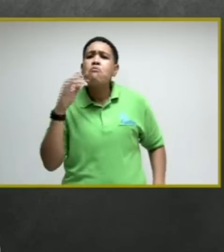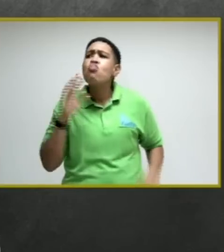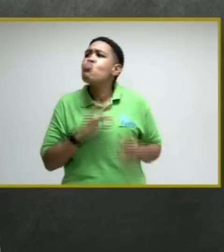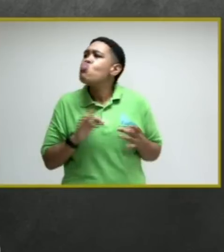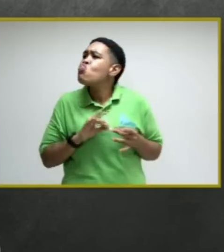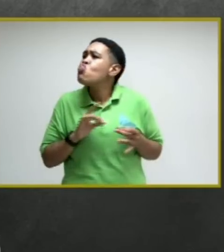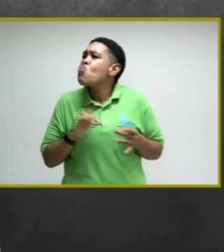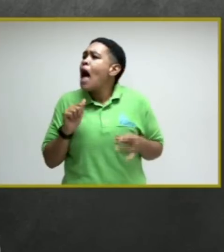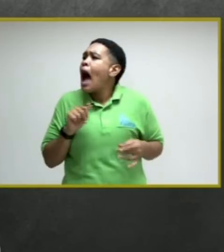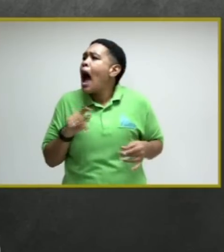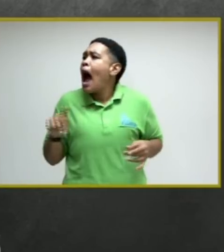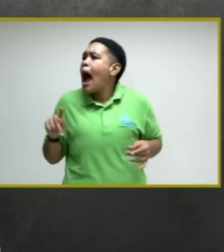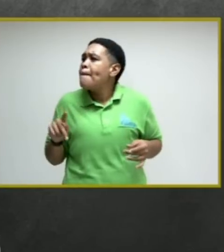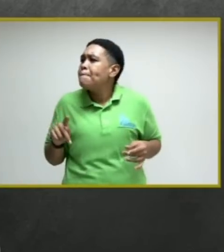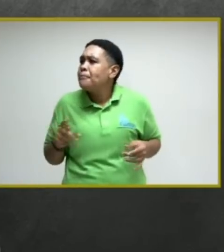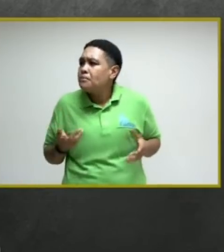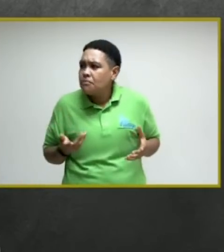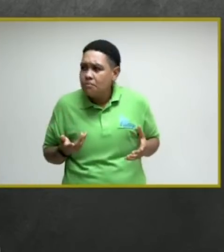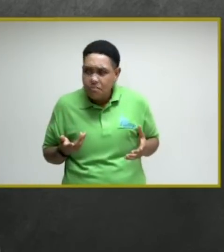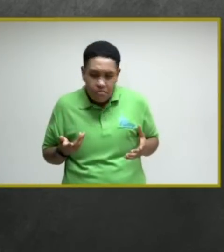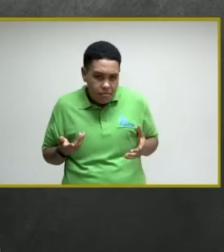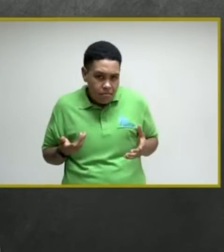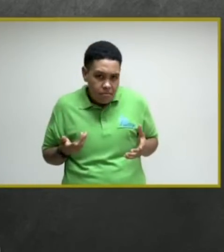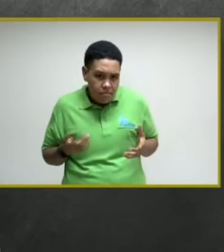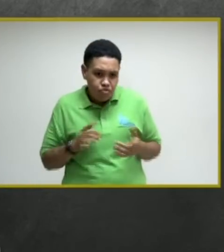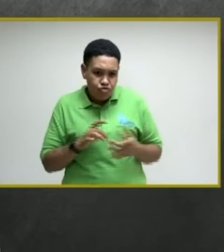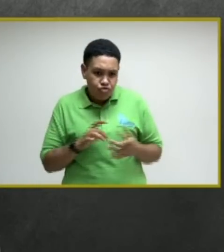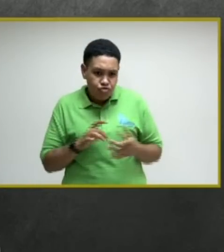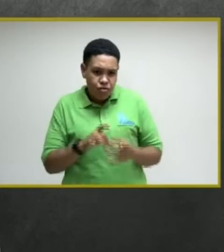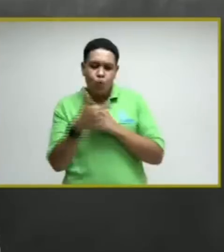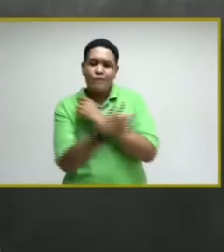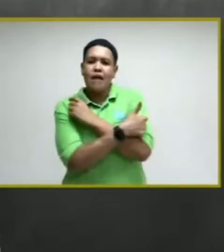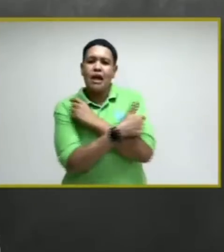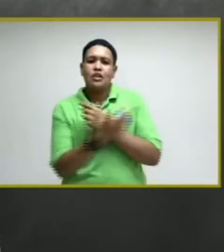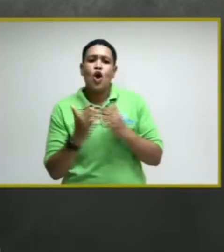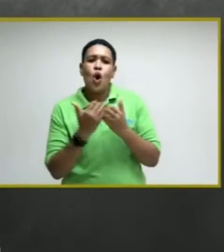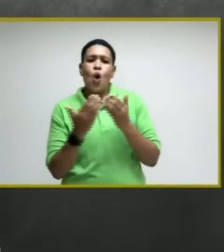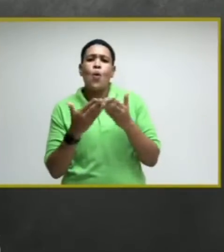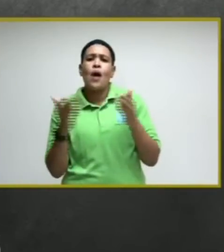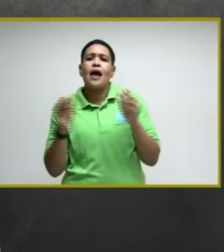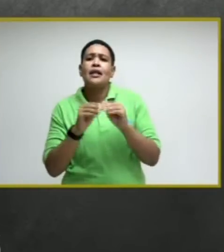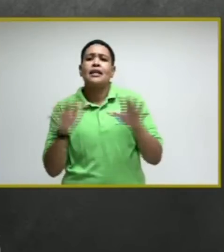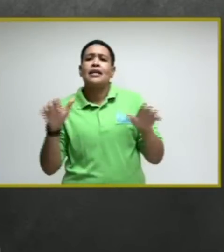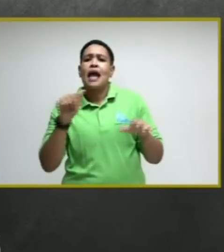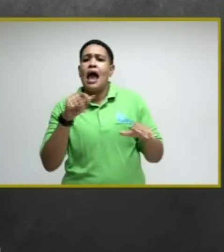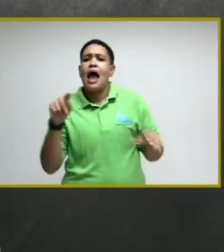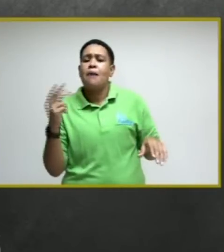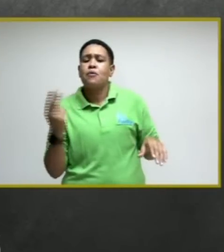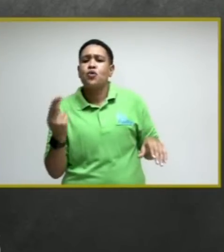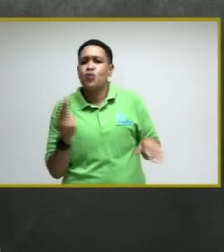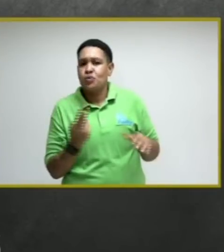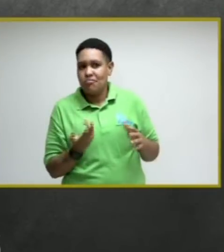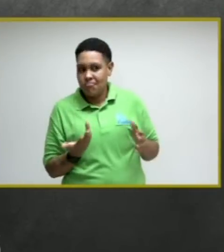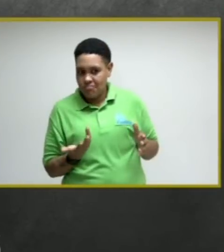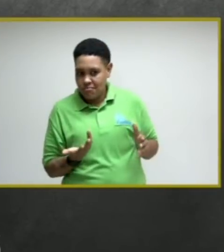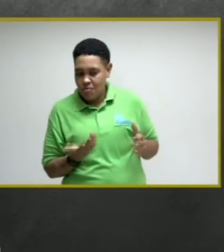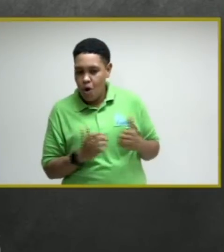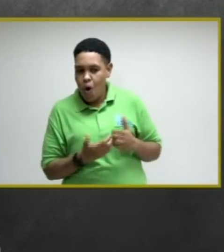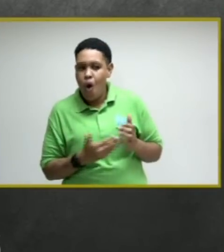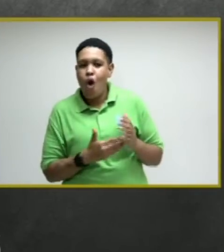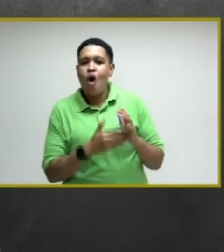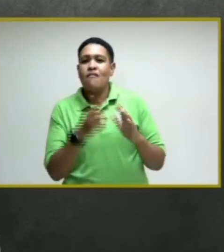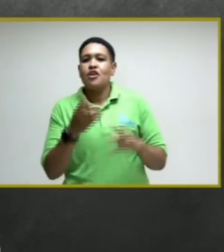by the minister, regarding inoculation. How widely is this app used, and how often